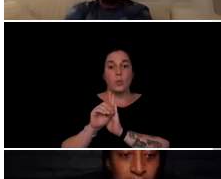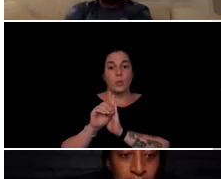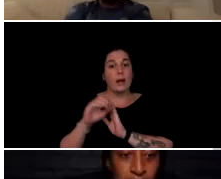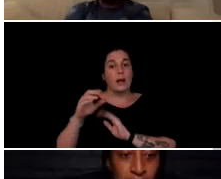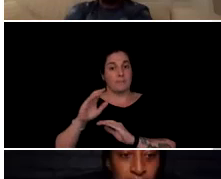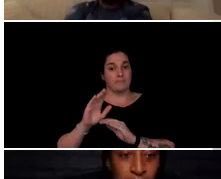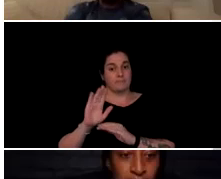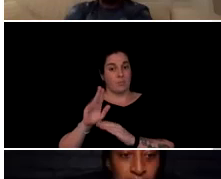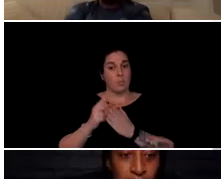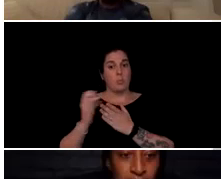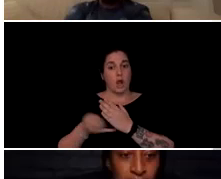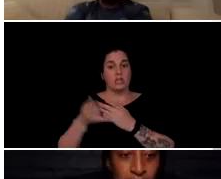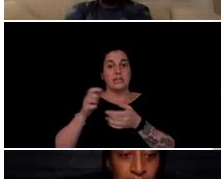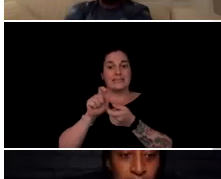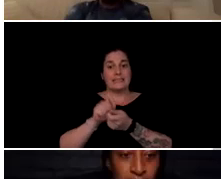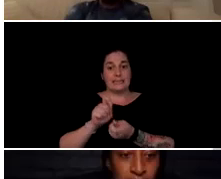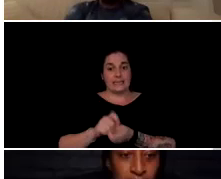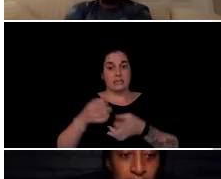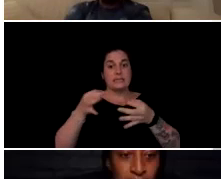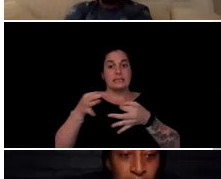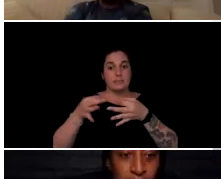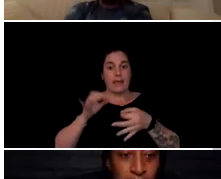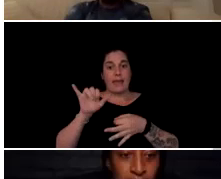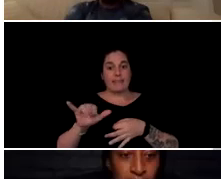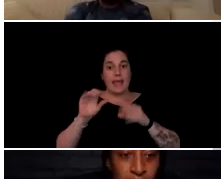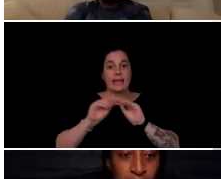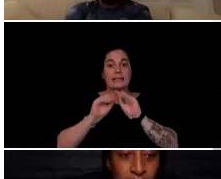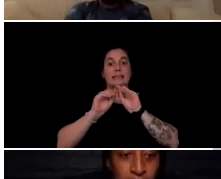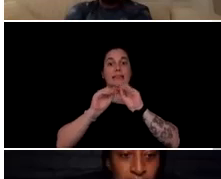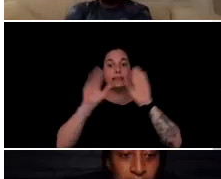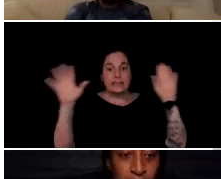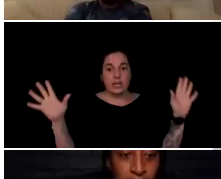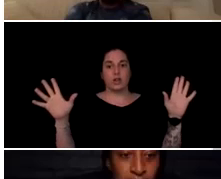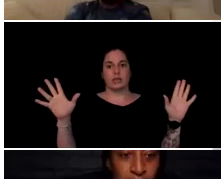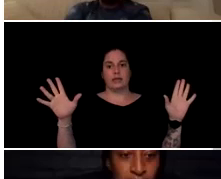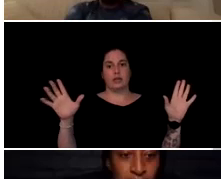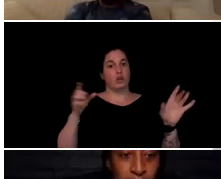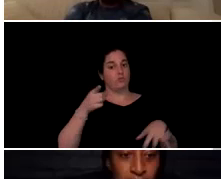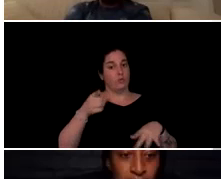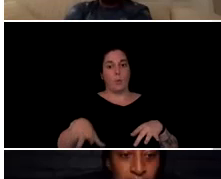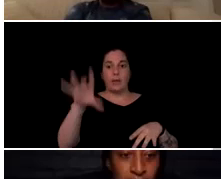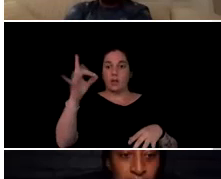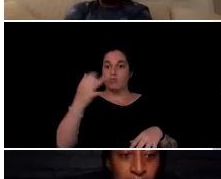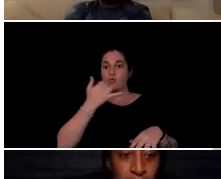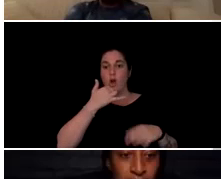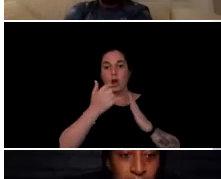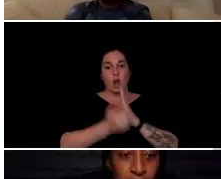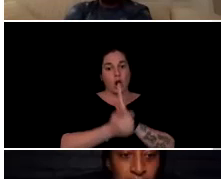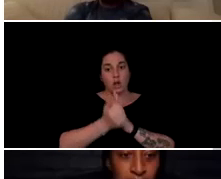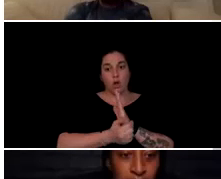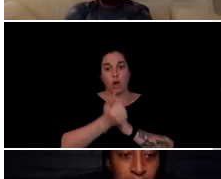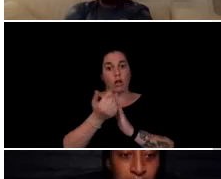specifically. Okay, because I've had to give students a 0 because they chose the wrong kind of article